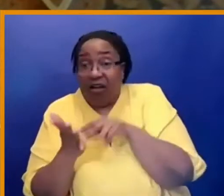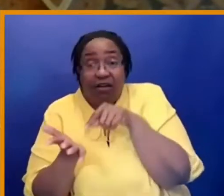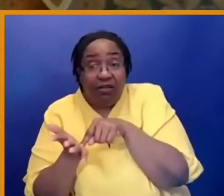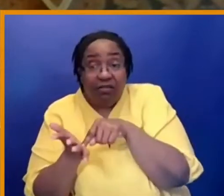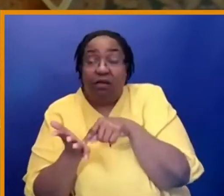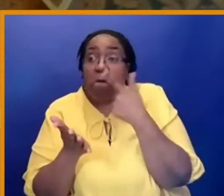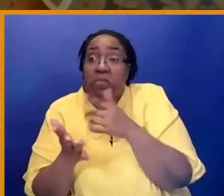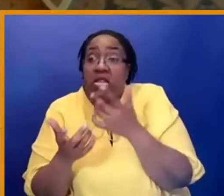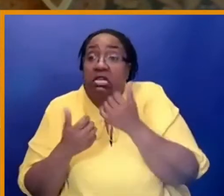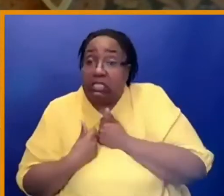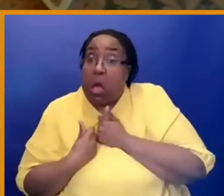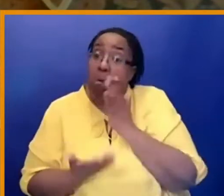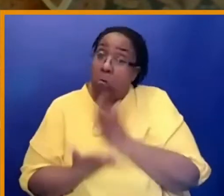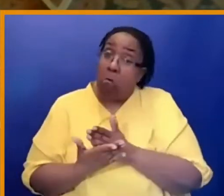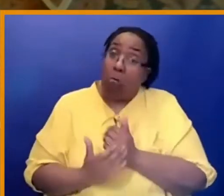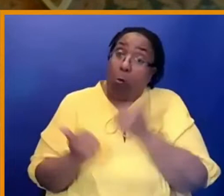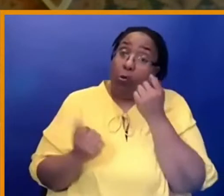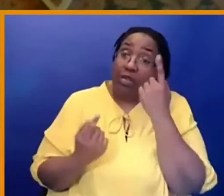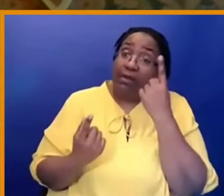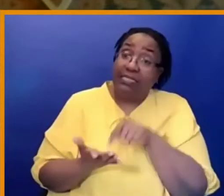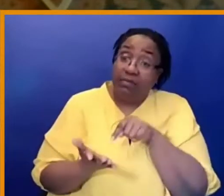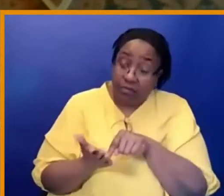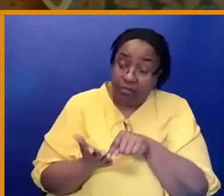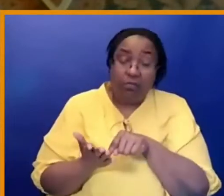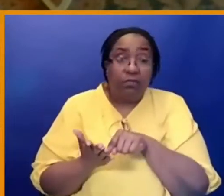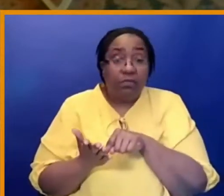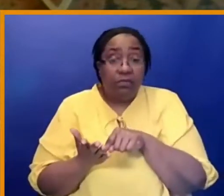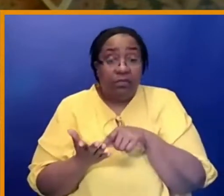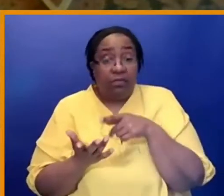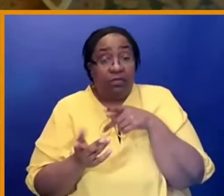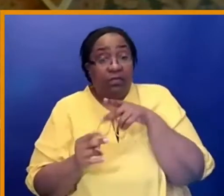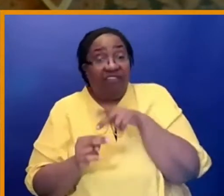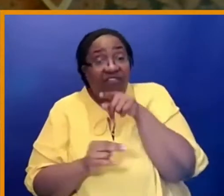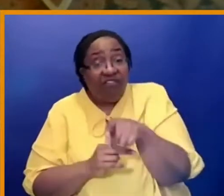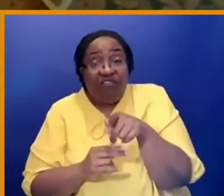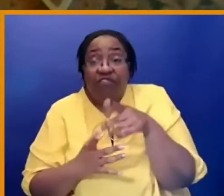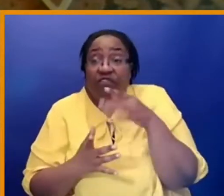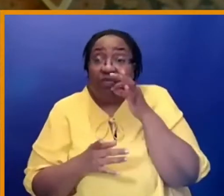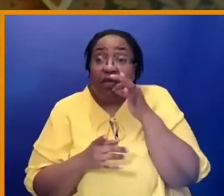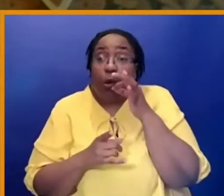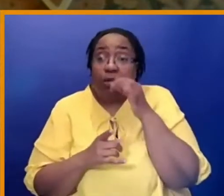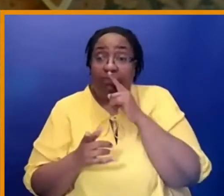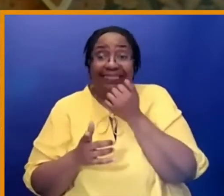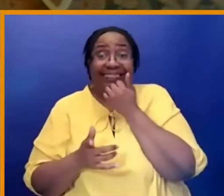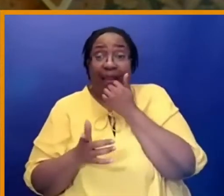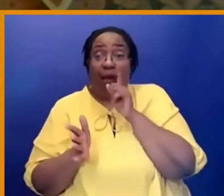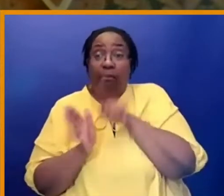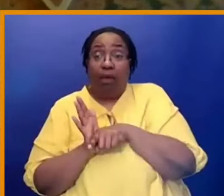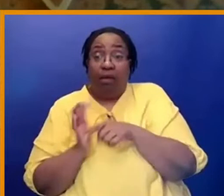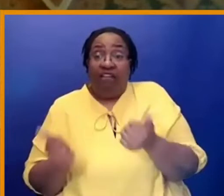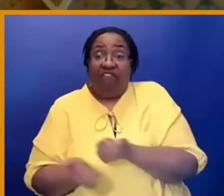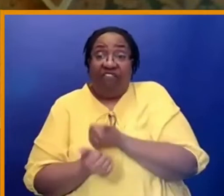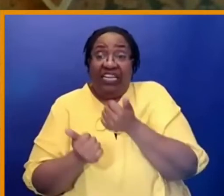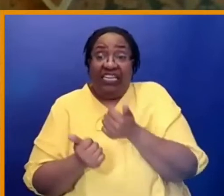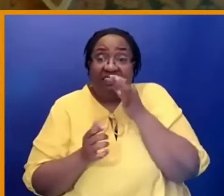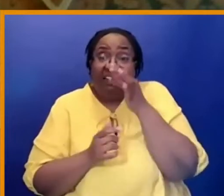that it's a good idea that those people who put questions to the later deadline in